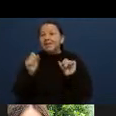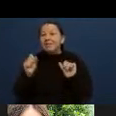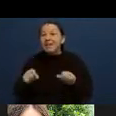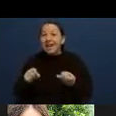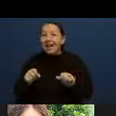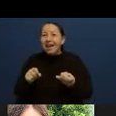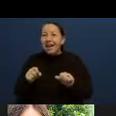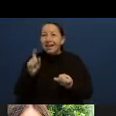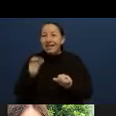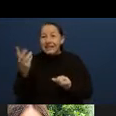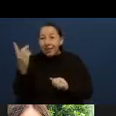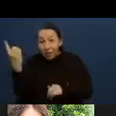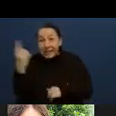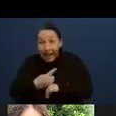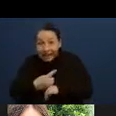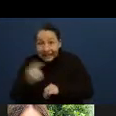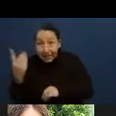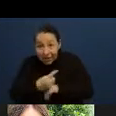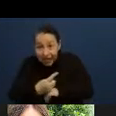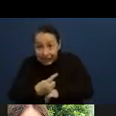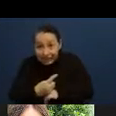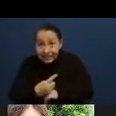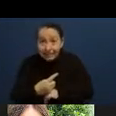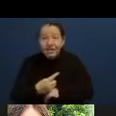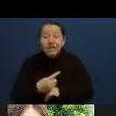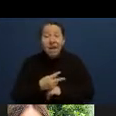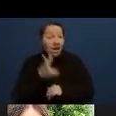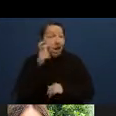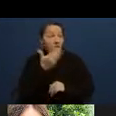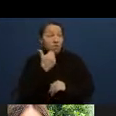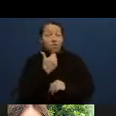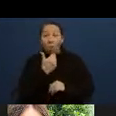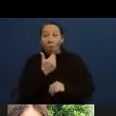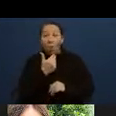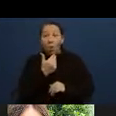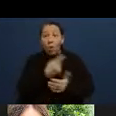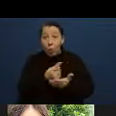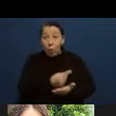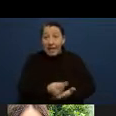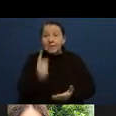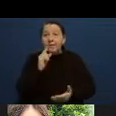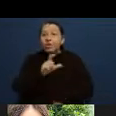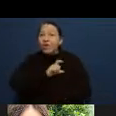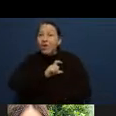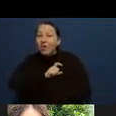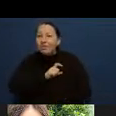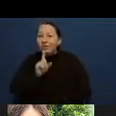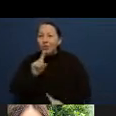several days, and I've heard of even weeks, for law enforcement to respond to